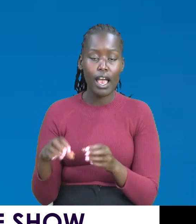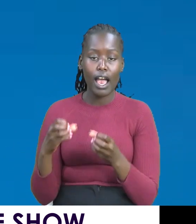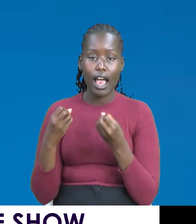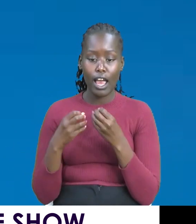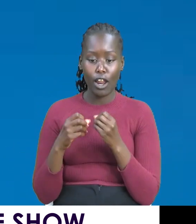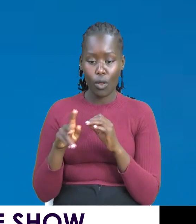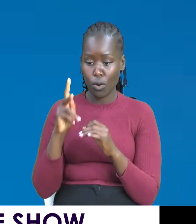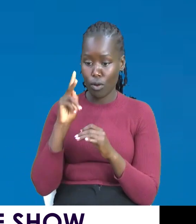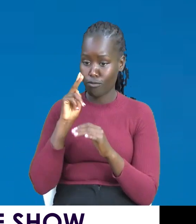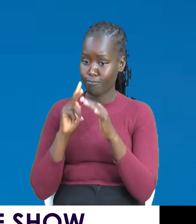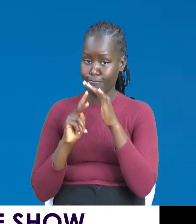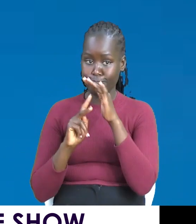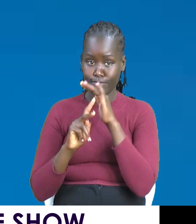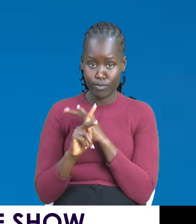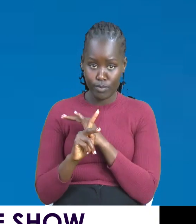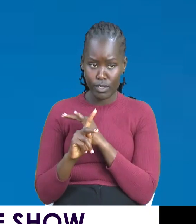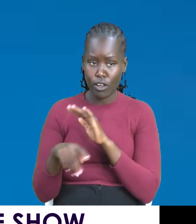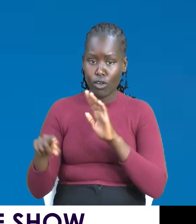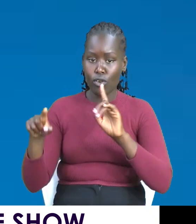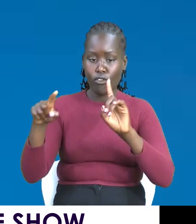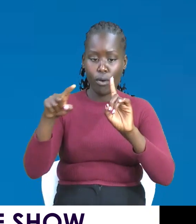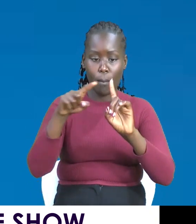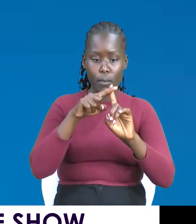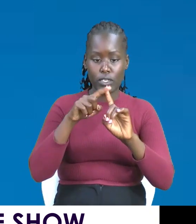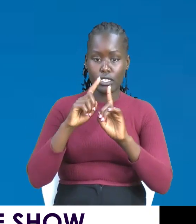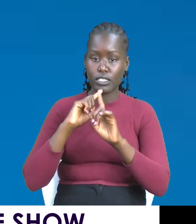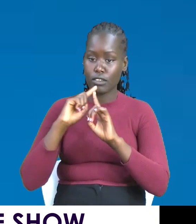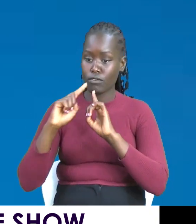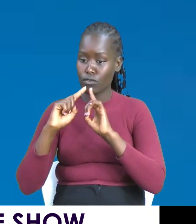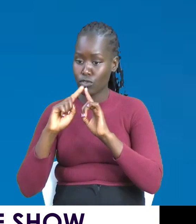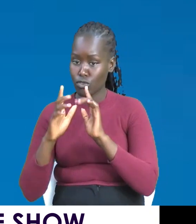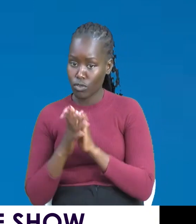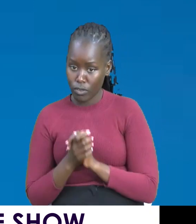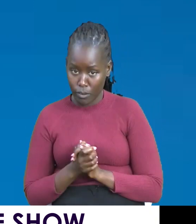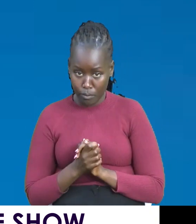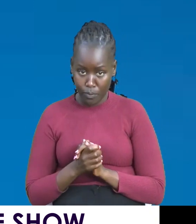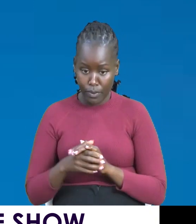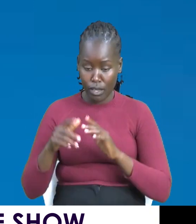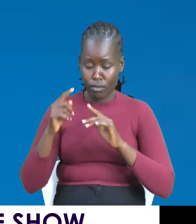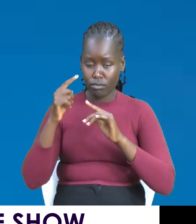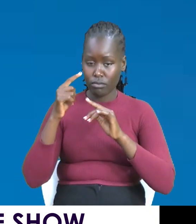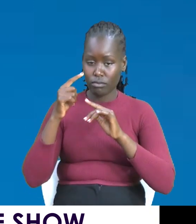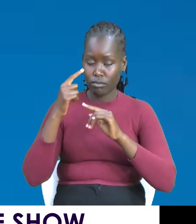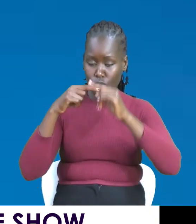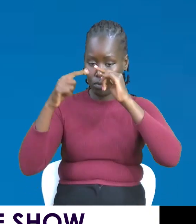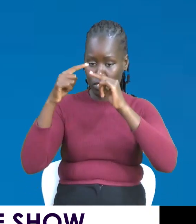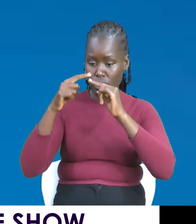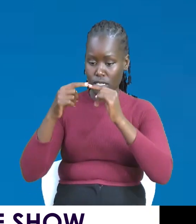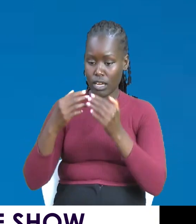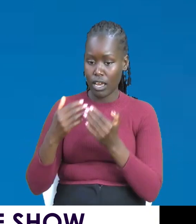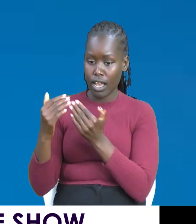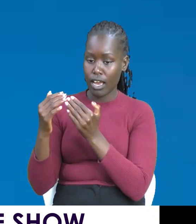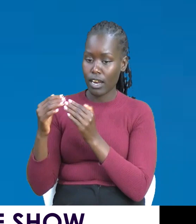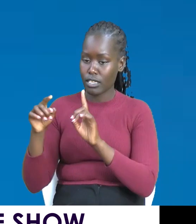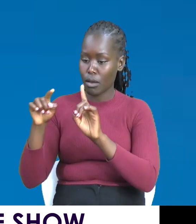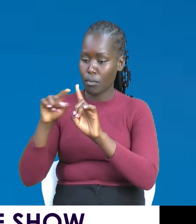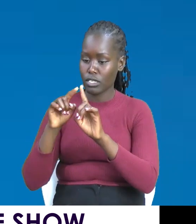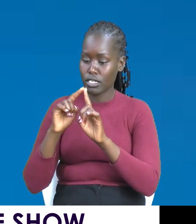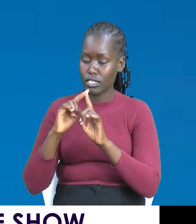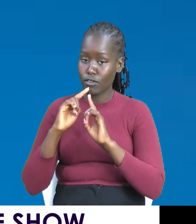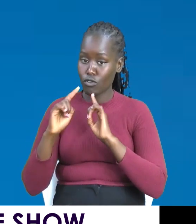a lot of positive talk. Prophecy carries positive talk. Start prophesying